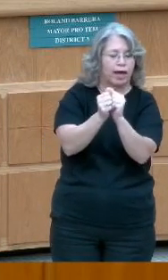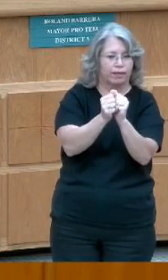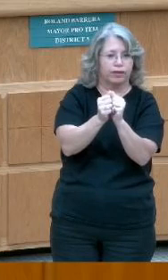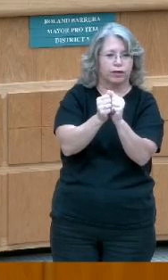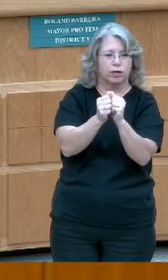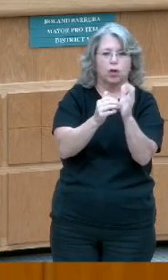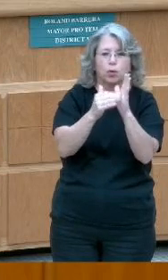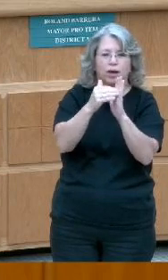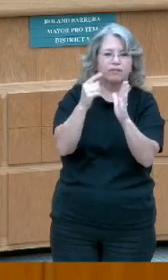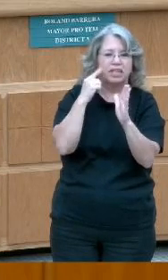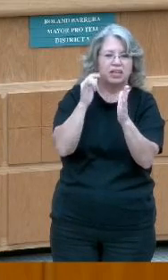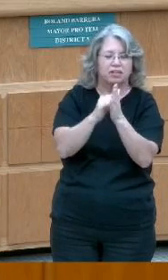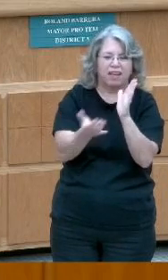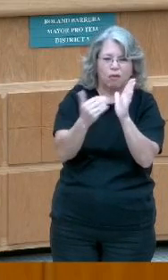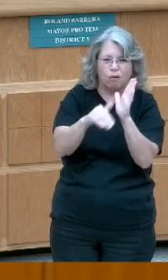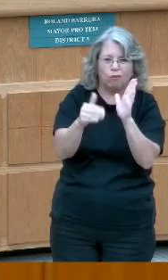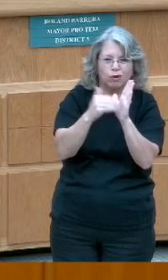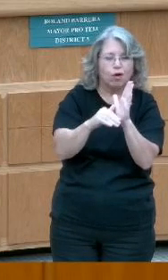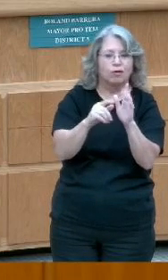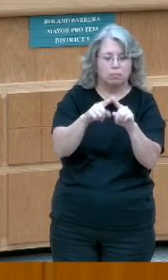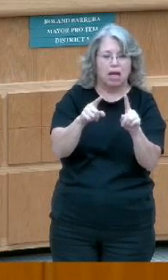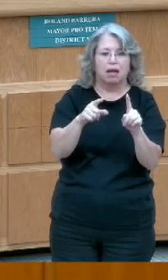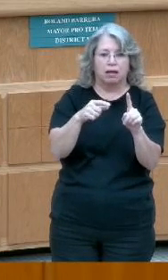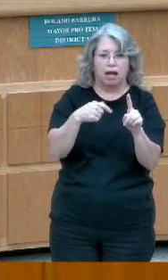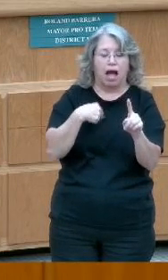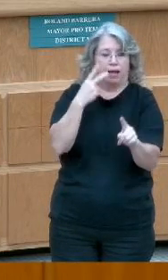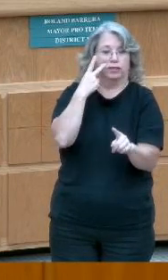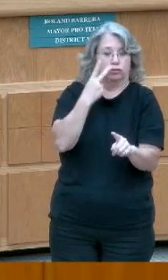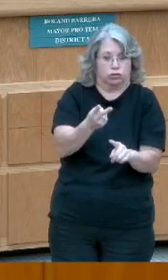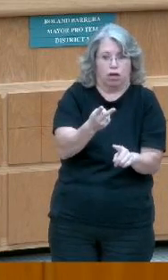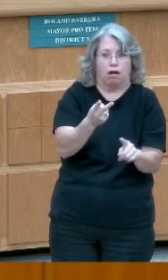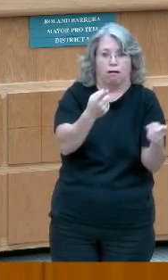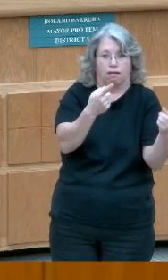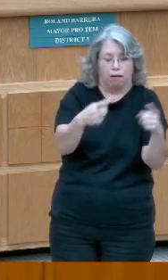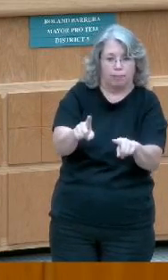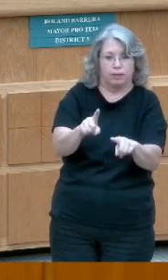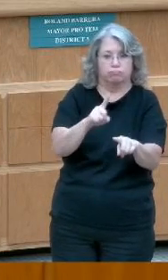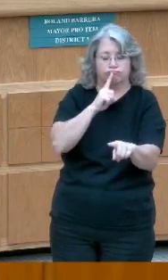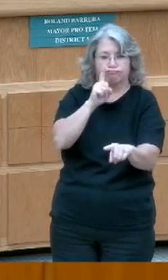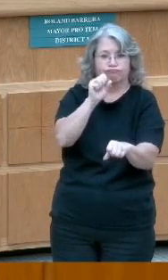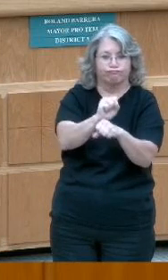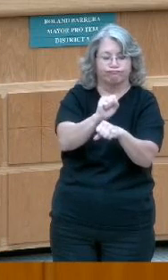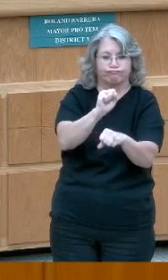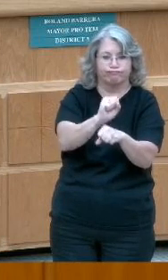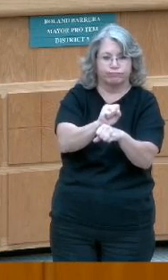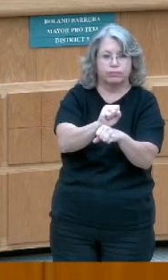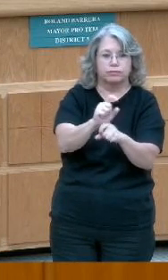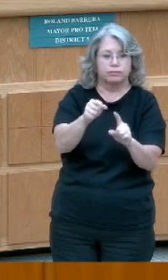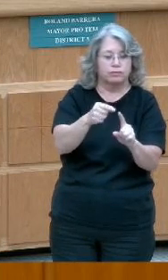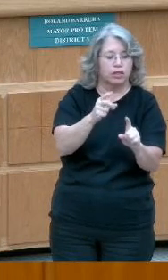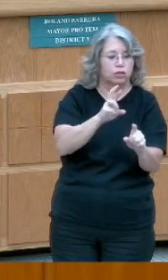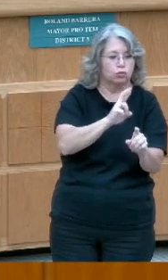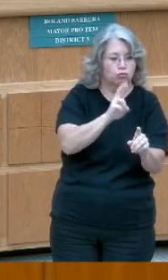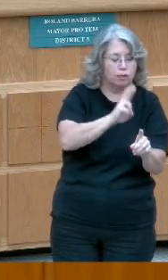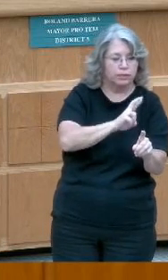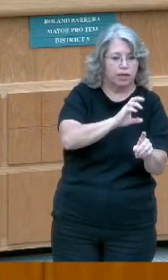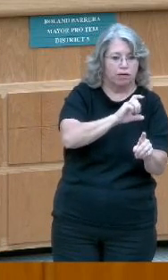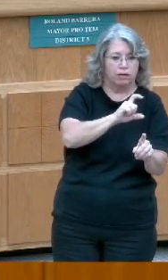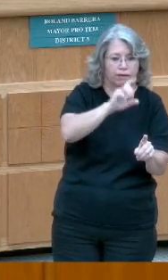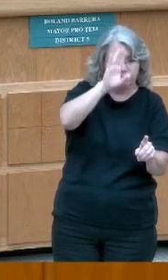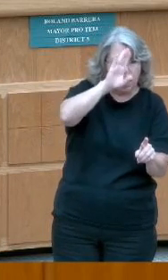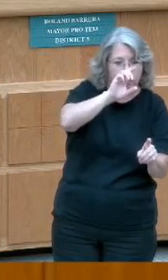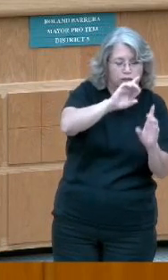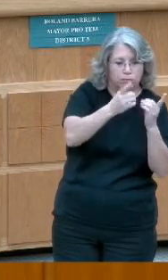I absolutely can attest to the success of operations when you can say that the Robstown Fire Department, Robstown